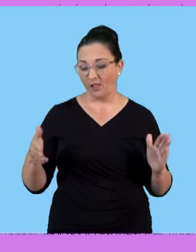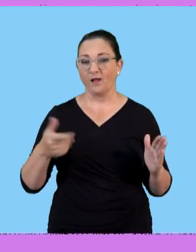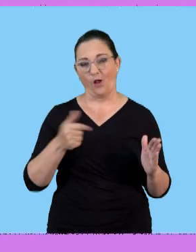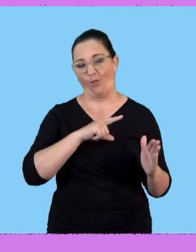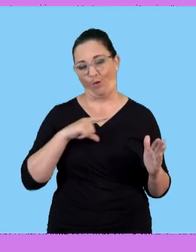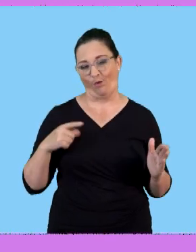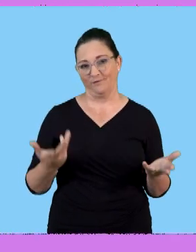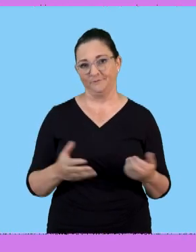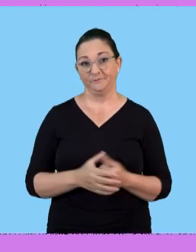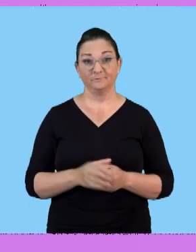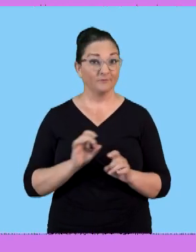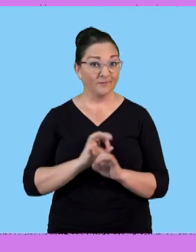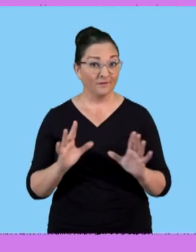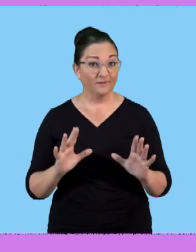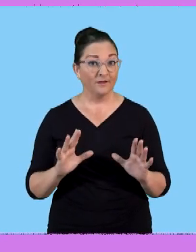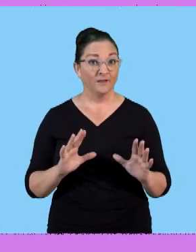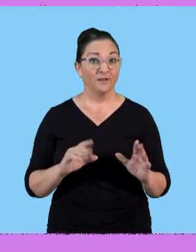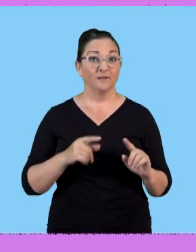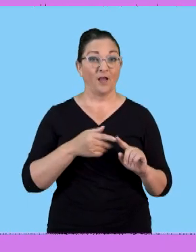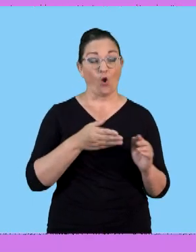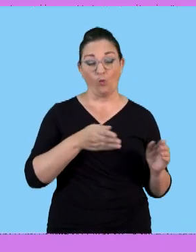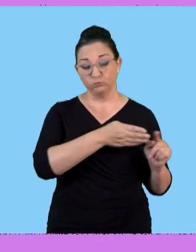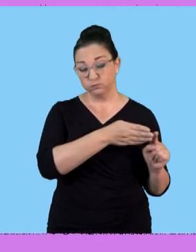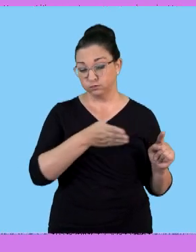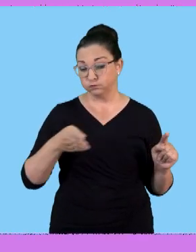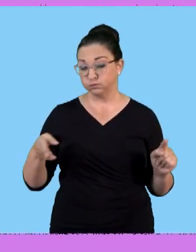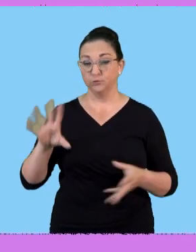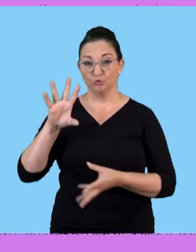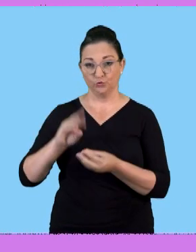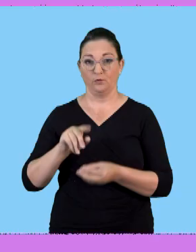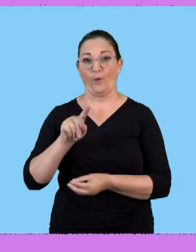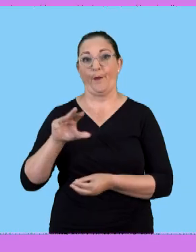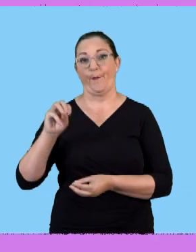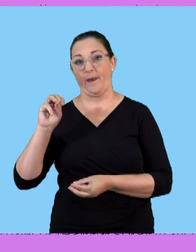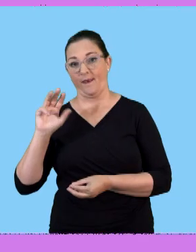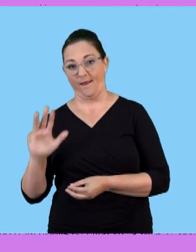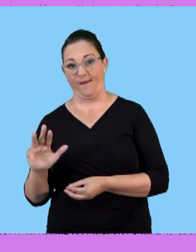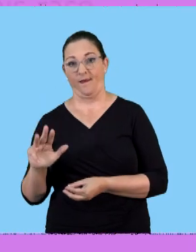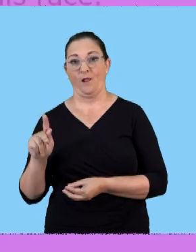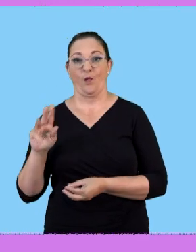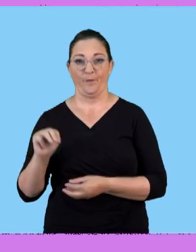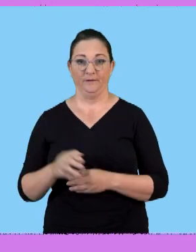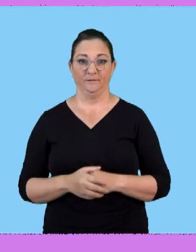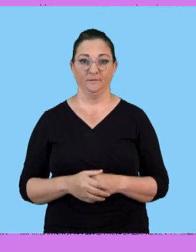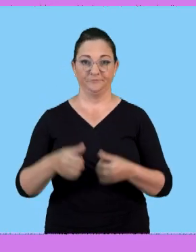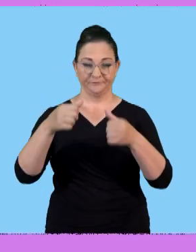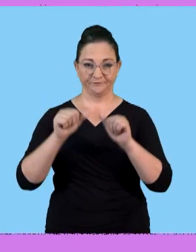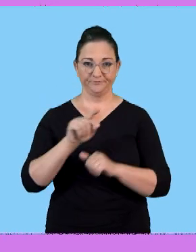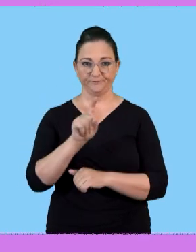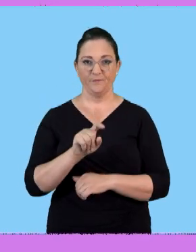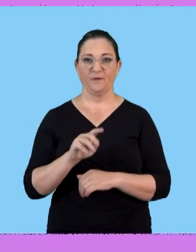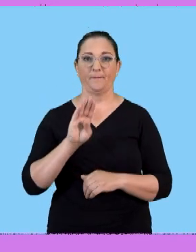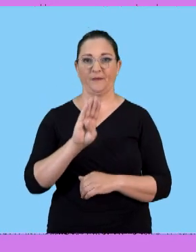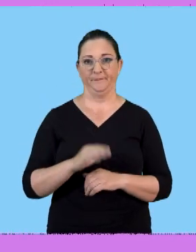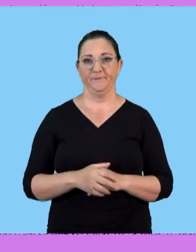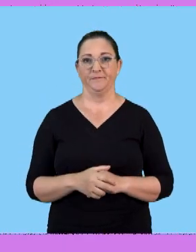long this race will be. Guys, are we clear? The total distance of the cycle race, 109 kilometers. Moving on